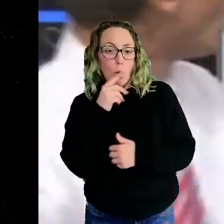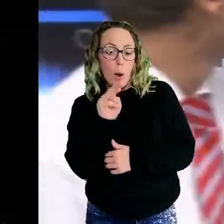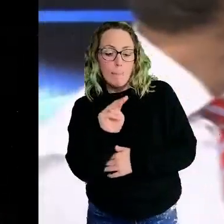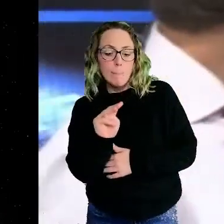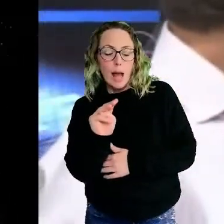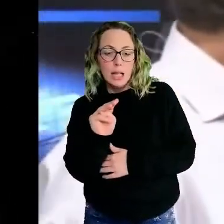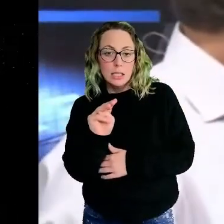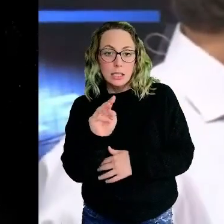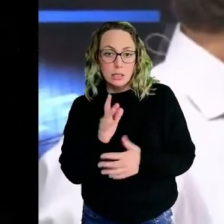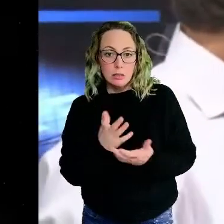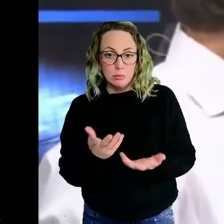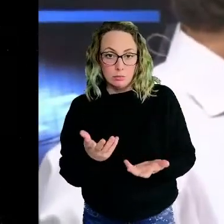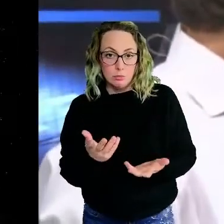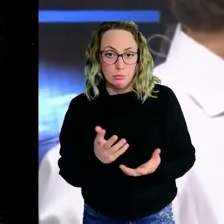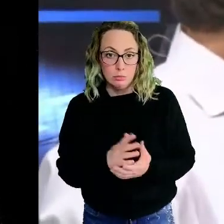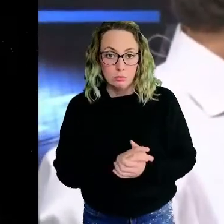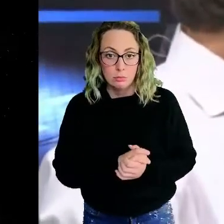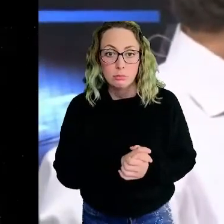Well,